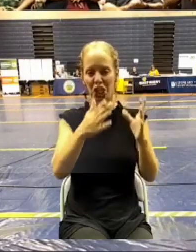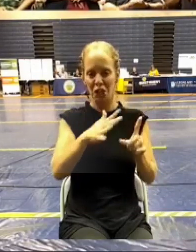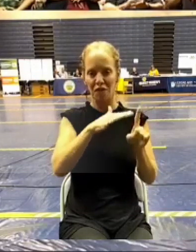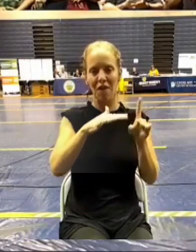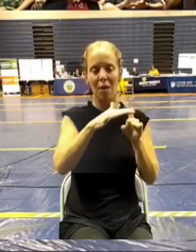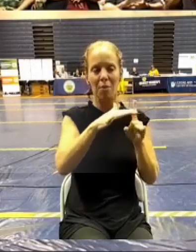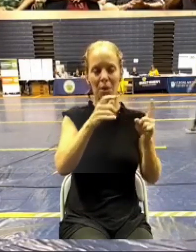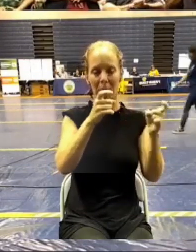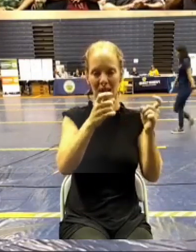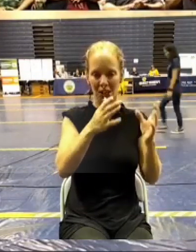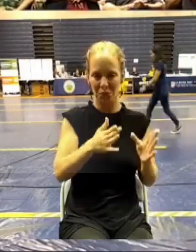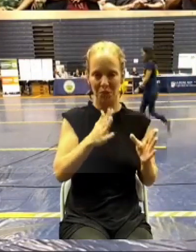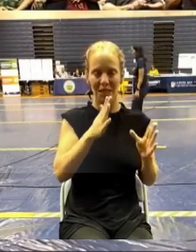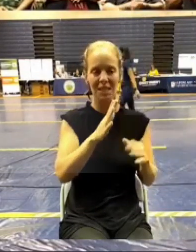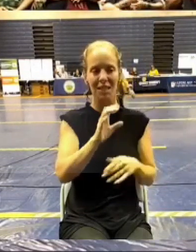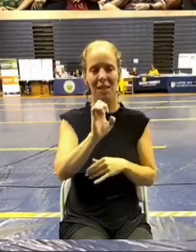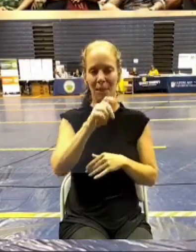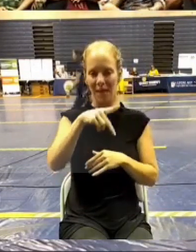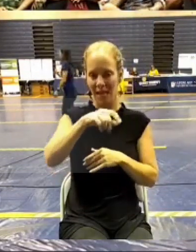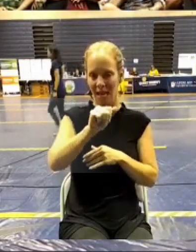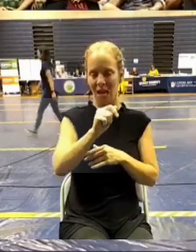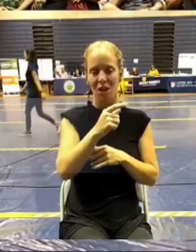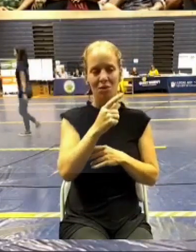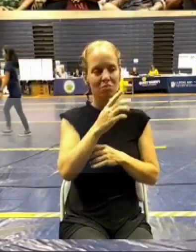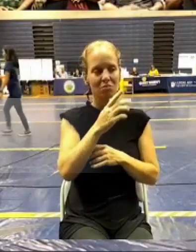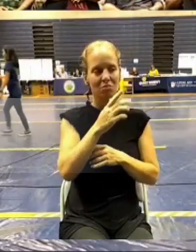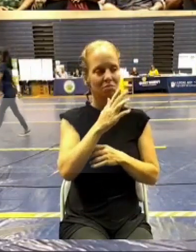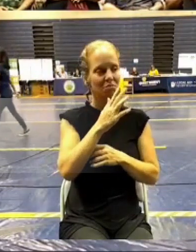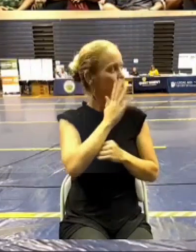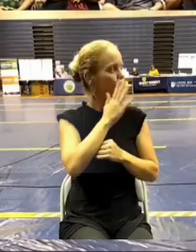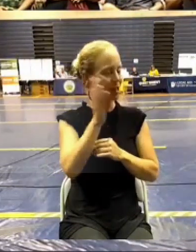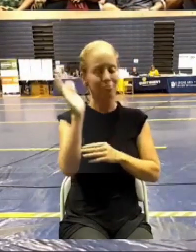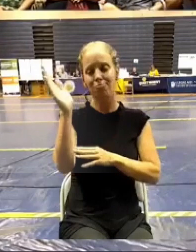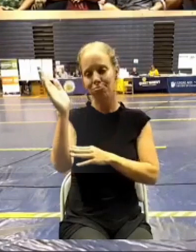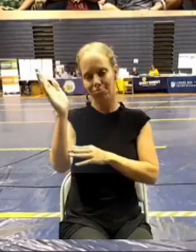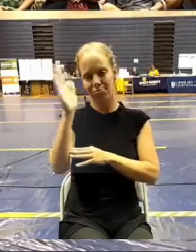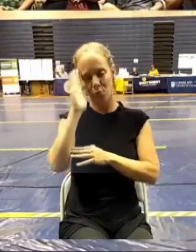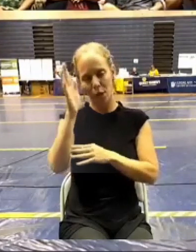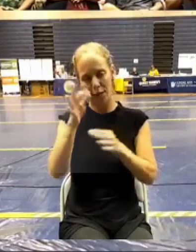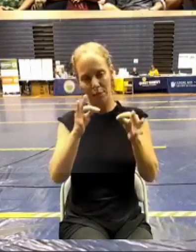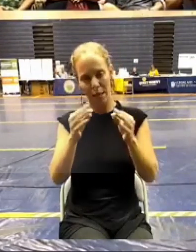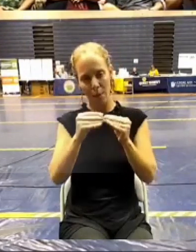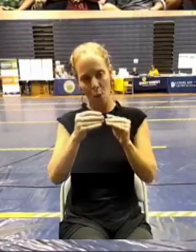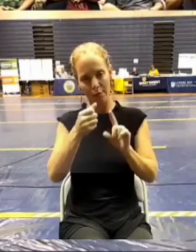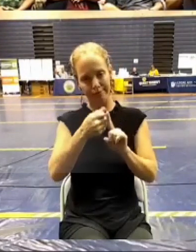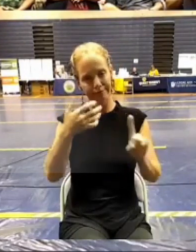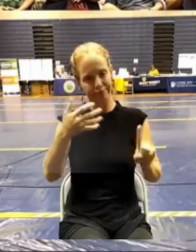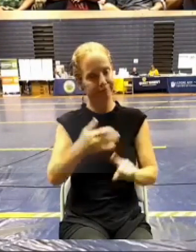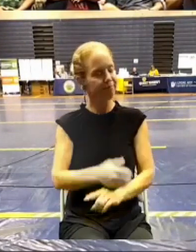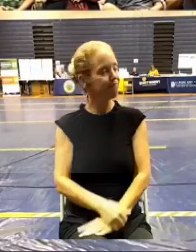and he'll explain to you, or he'll make his presentation to you.